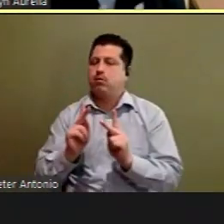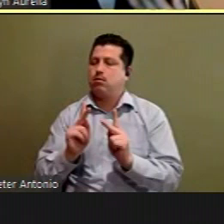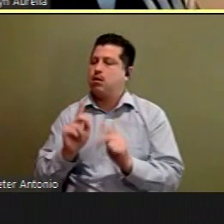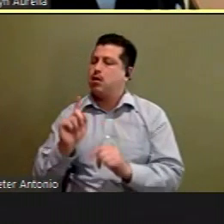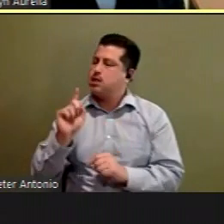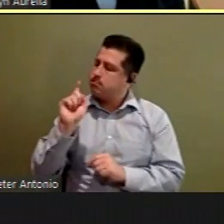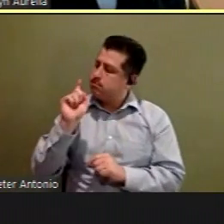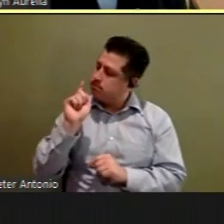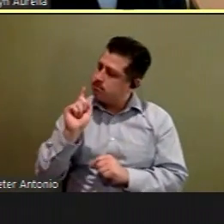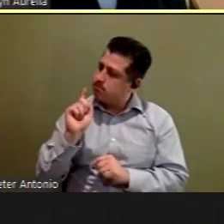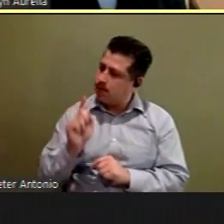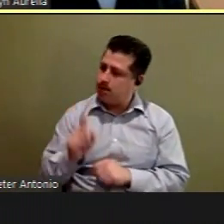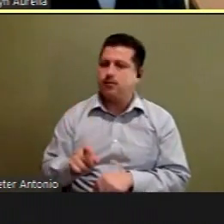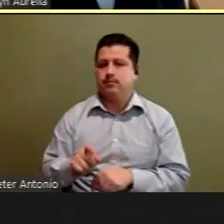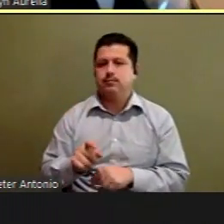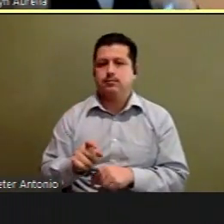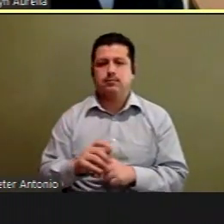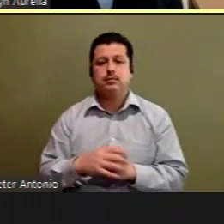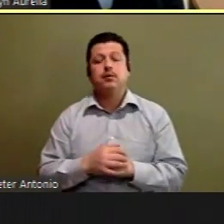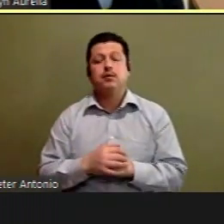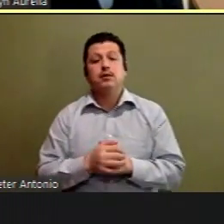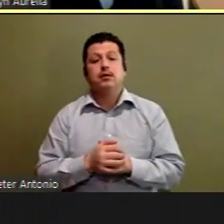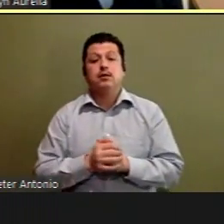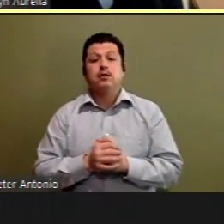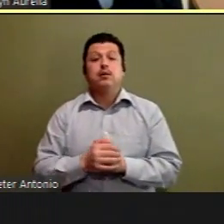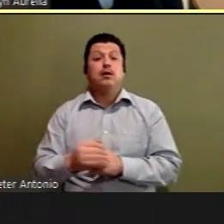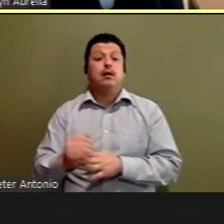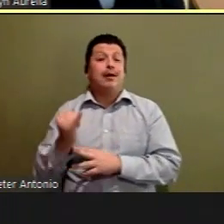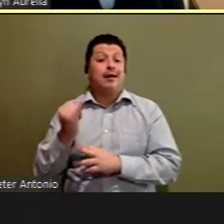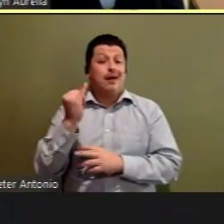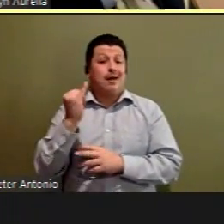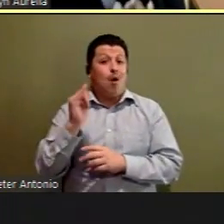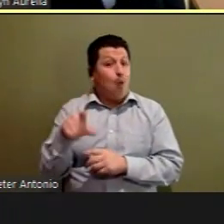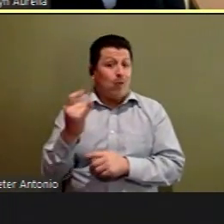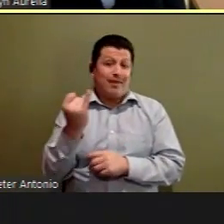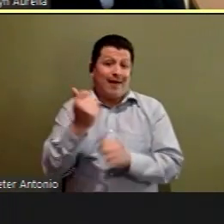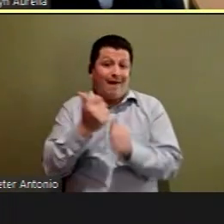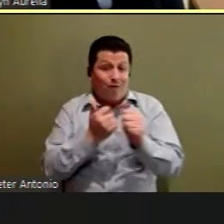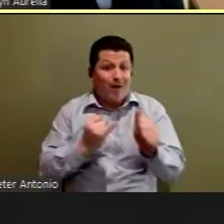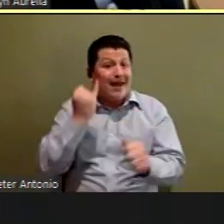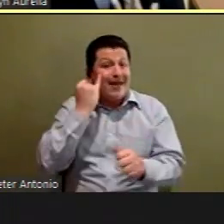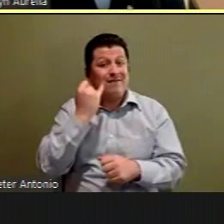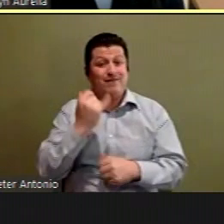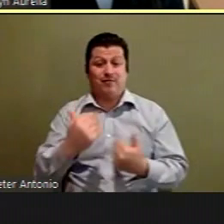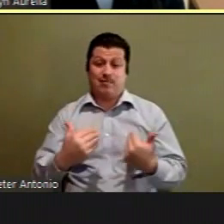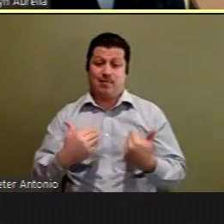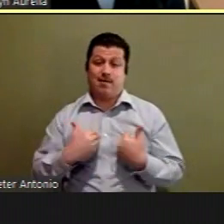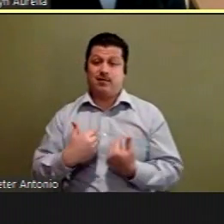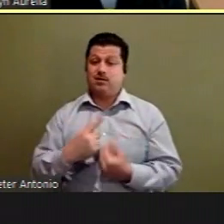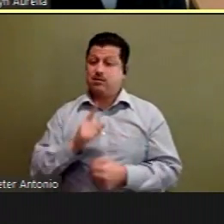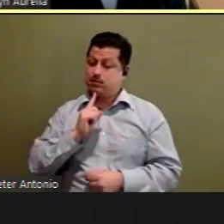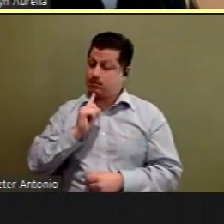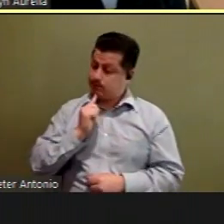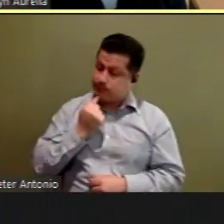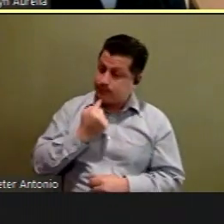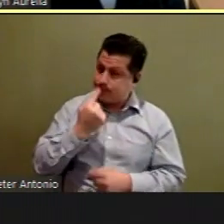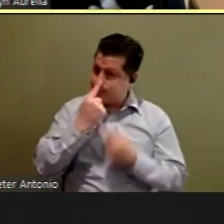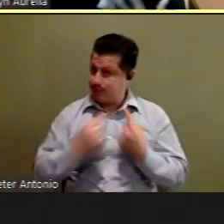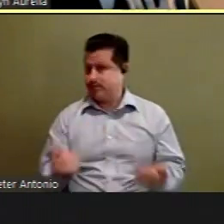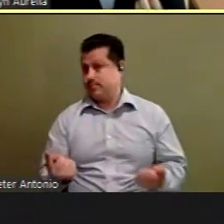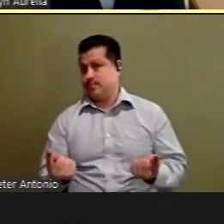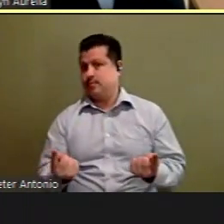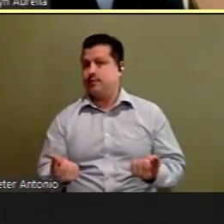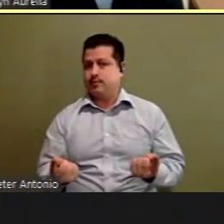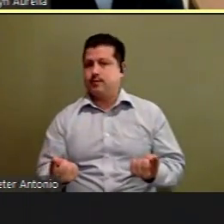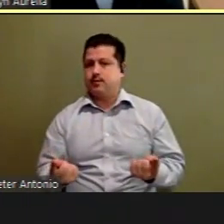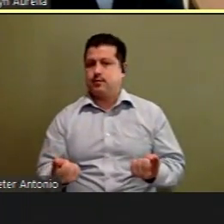vaccine only if you had a severe allergic reaction to a previous dose, or if you've had a severe allergic reaction